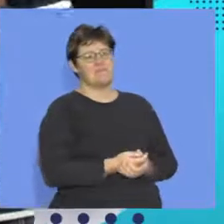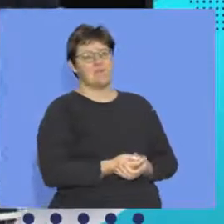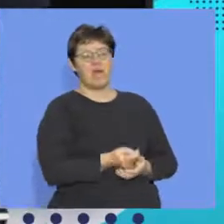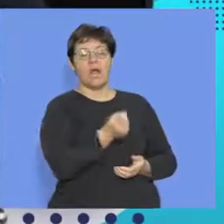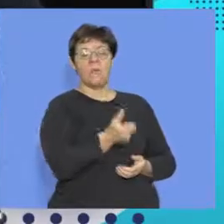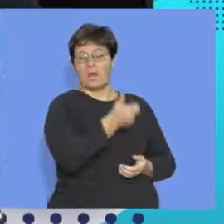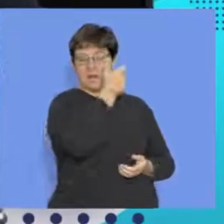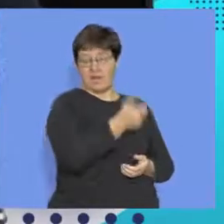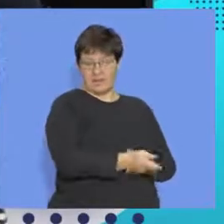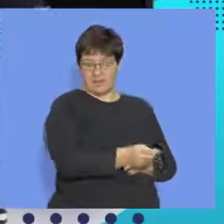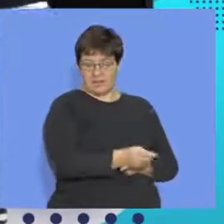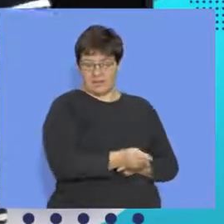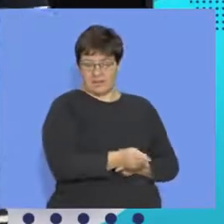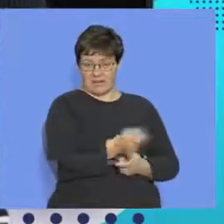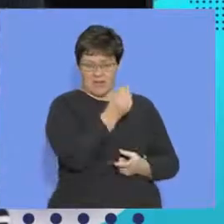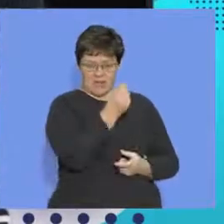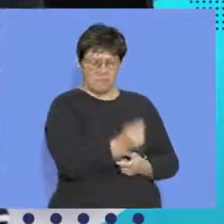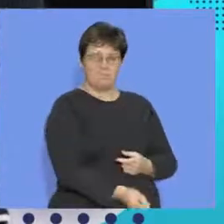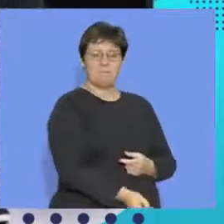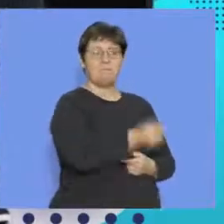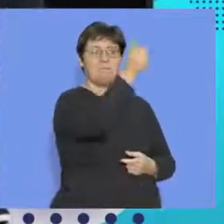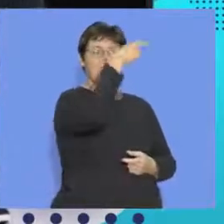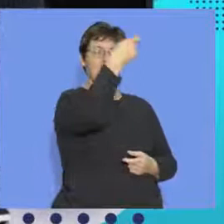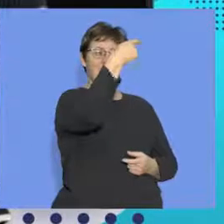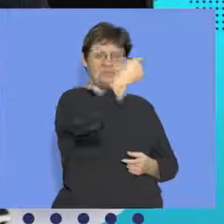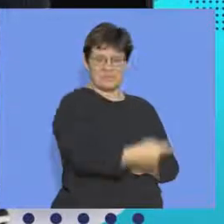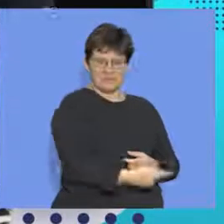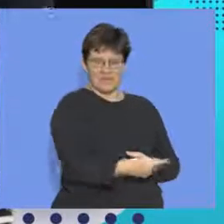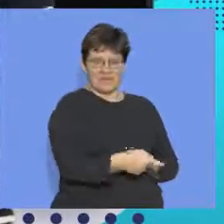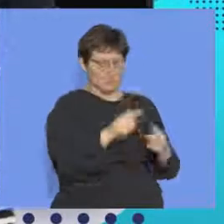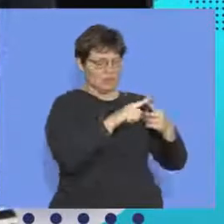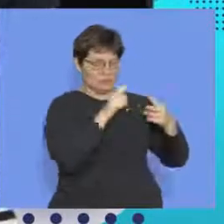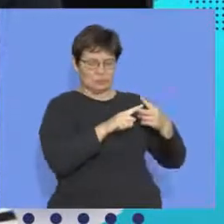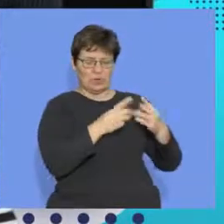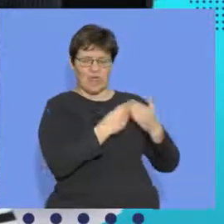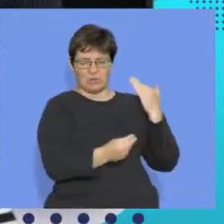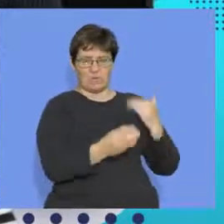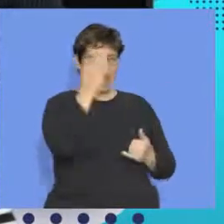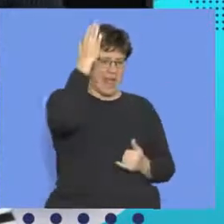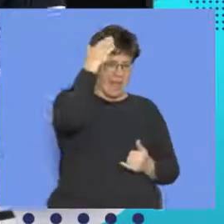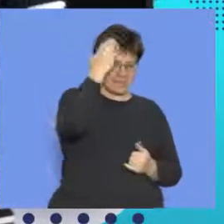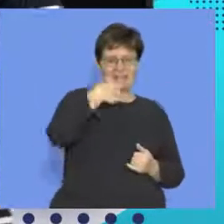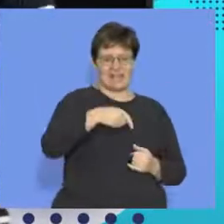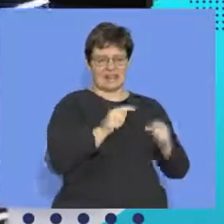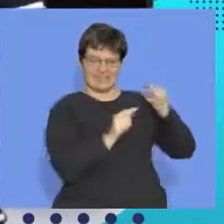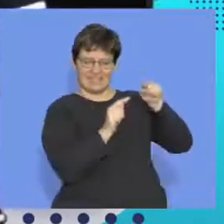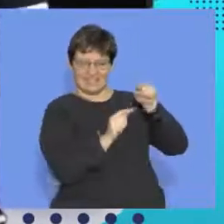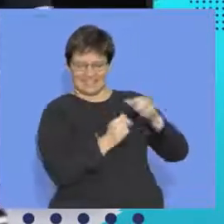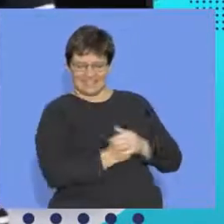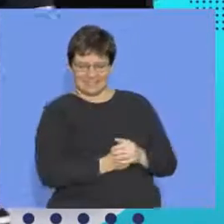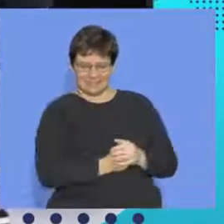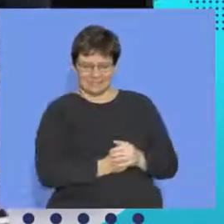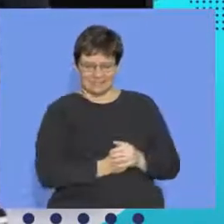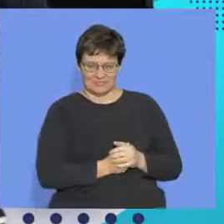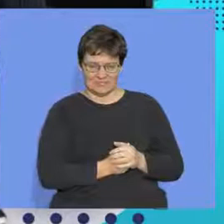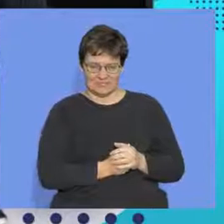a coin, if I flip a coin, there are 2 possible outcomes. What are those outcomes? Is